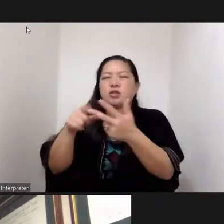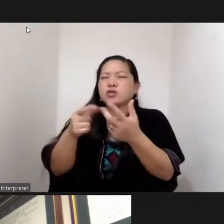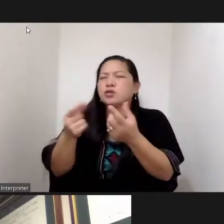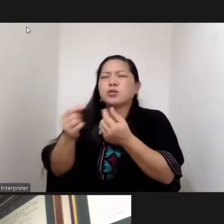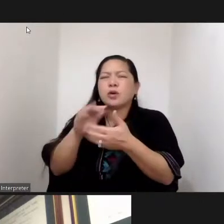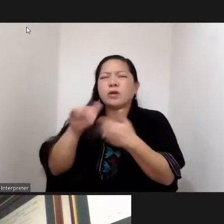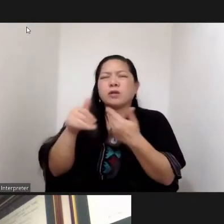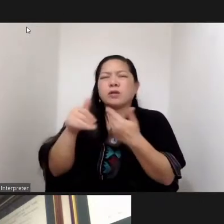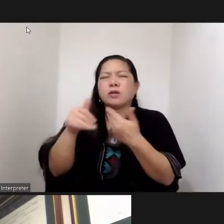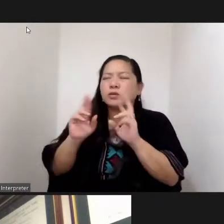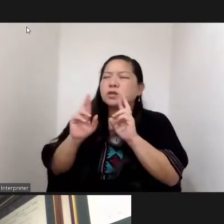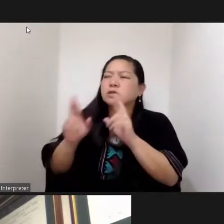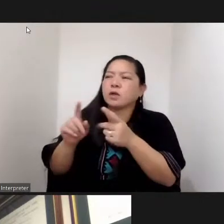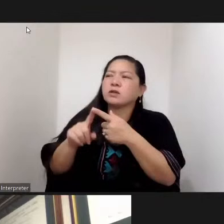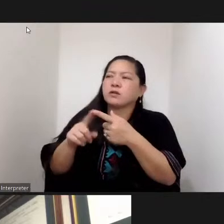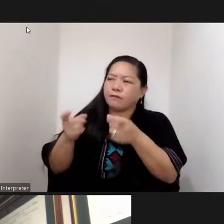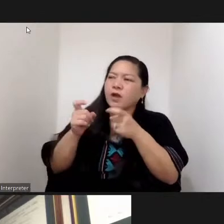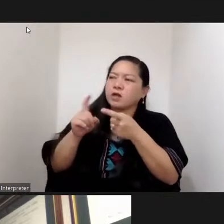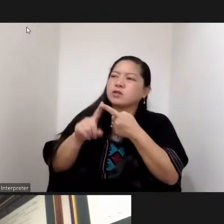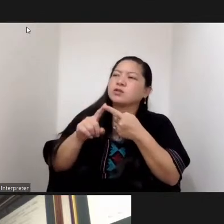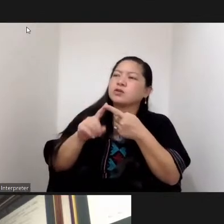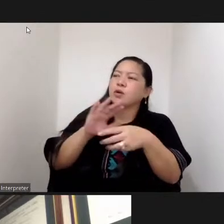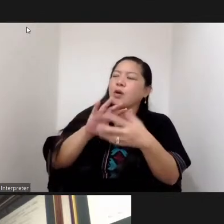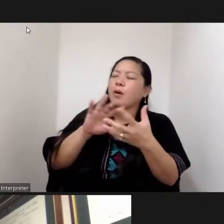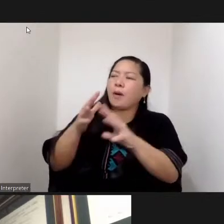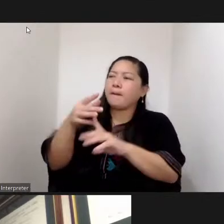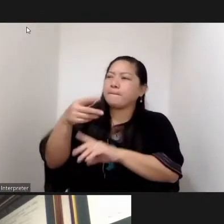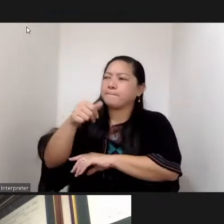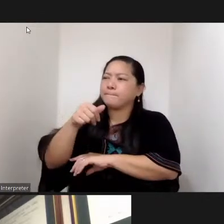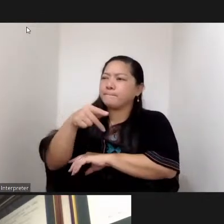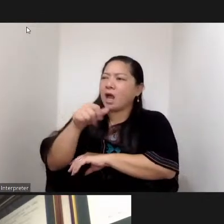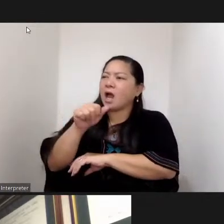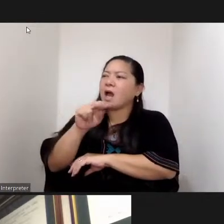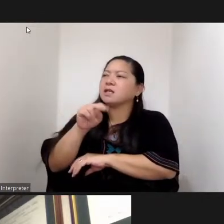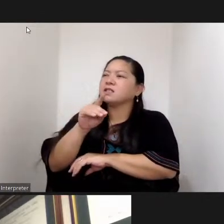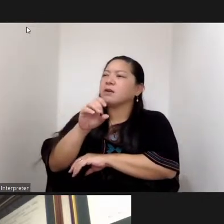Understood. Thank you for that, Anna. Lou Leon Guerrero, you're next.